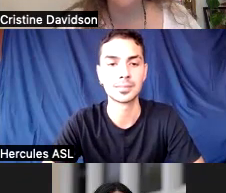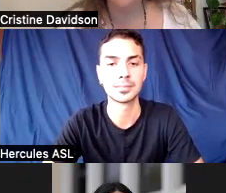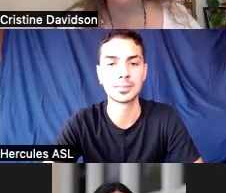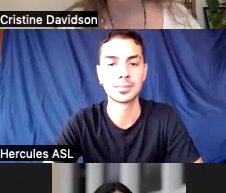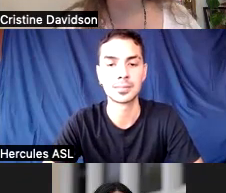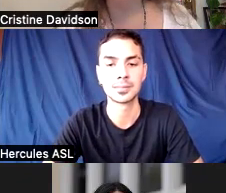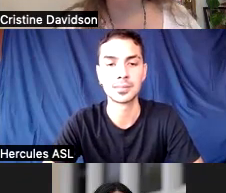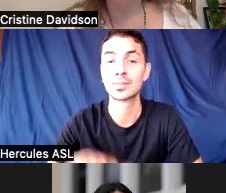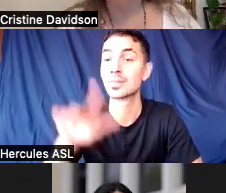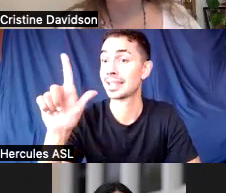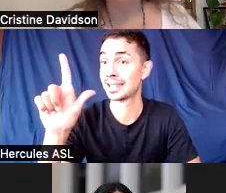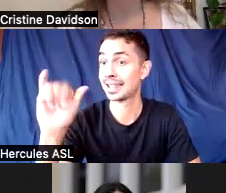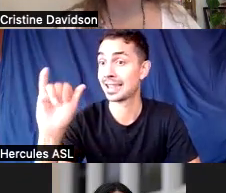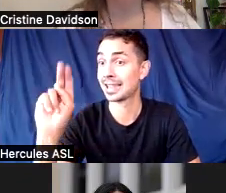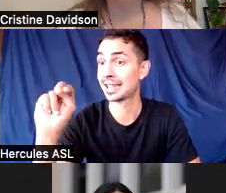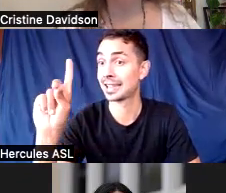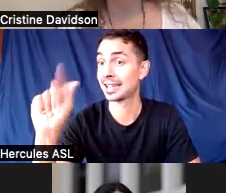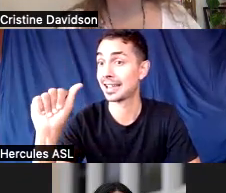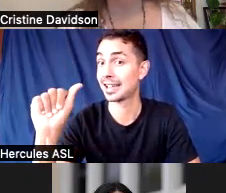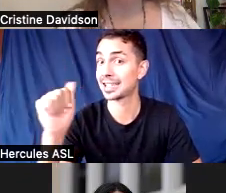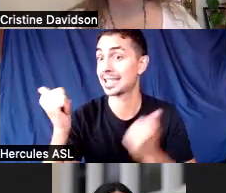Linda's here.